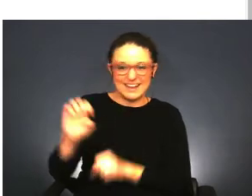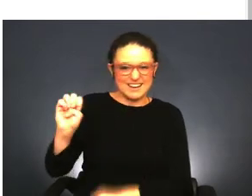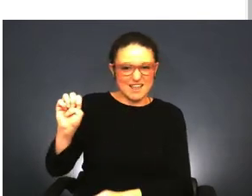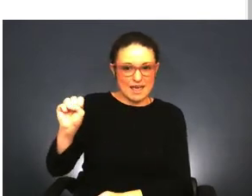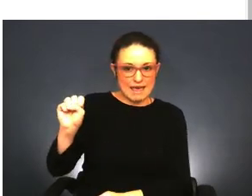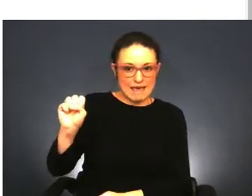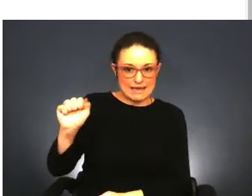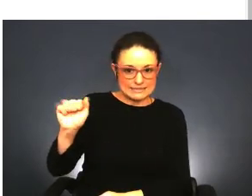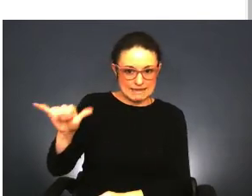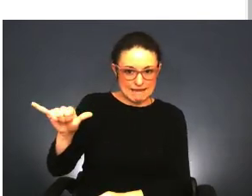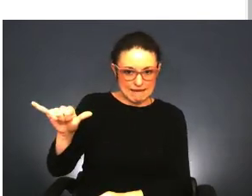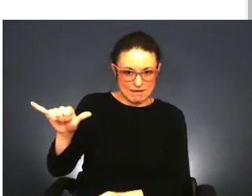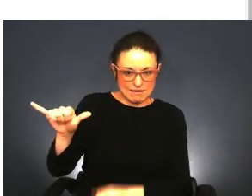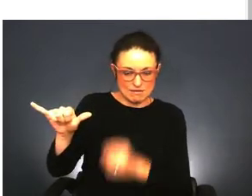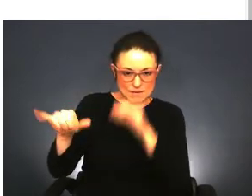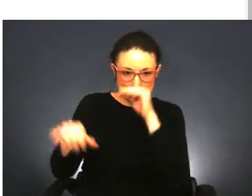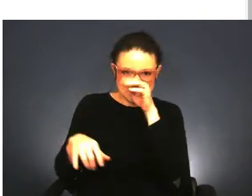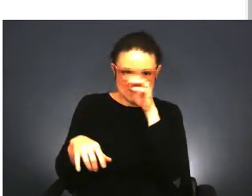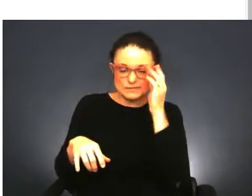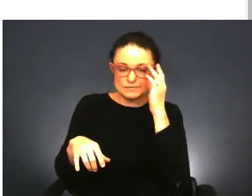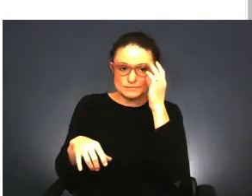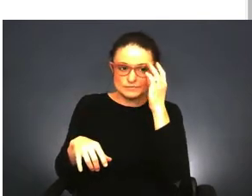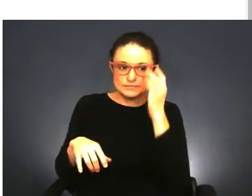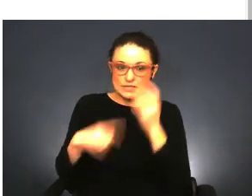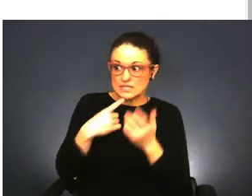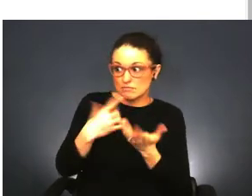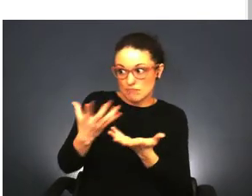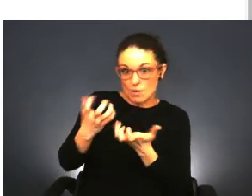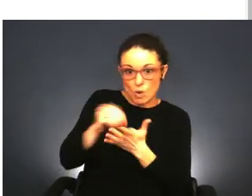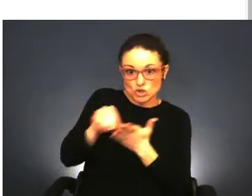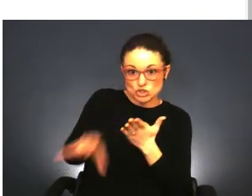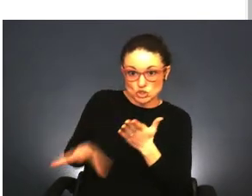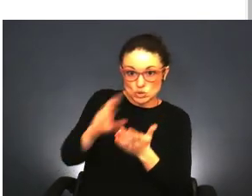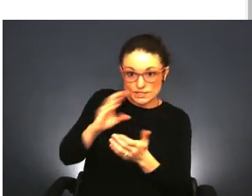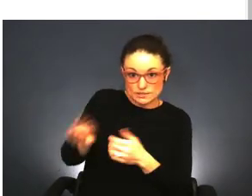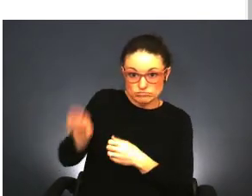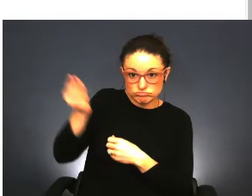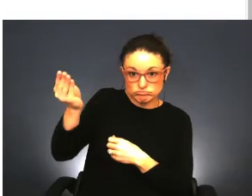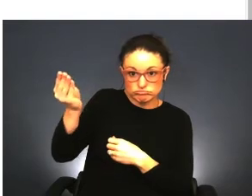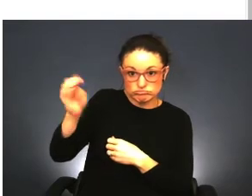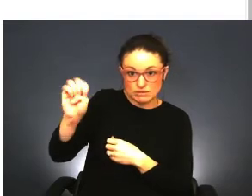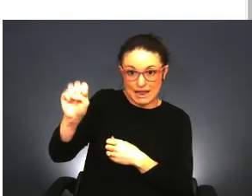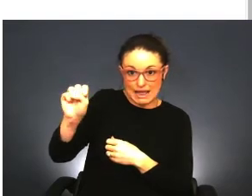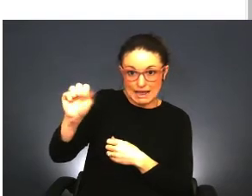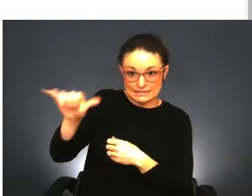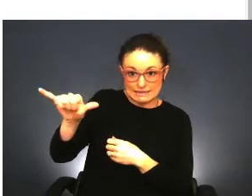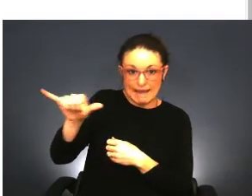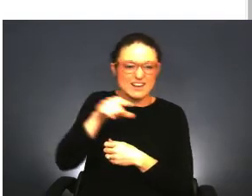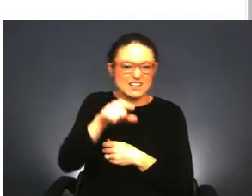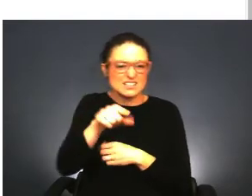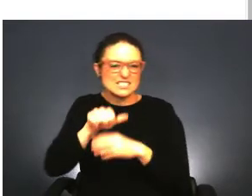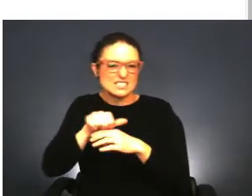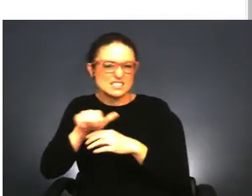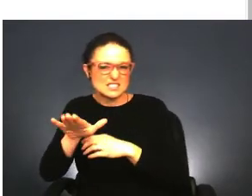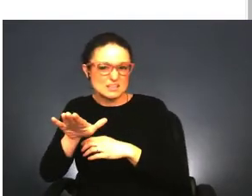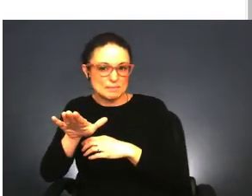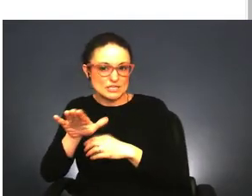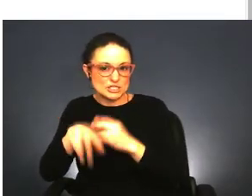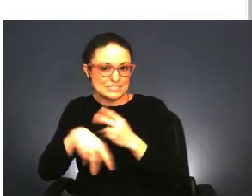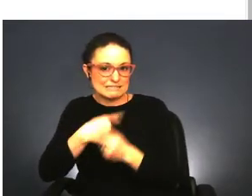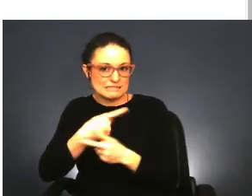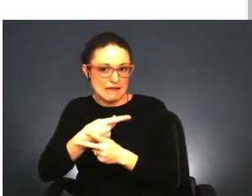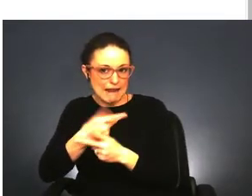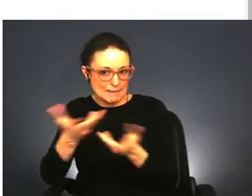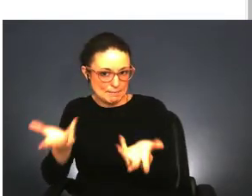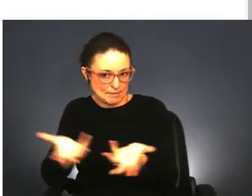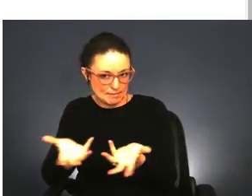and I'm going to want students to turn in an essay. So here is the submission type area, and I need to tell Canvas